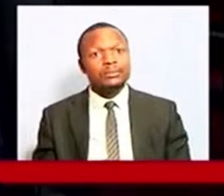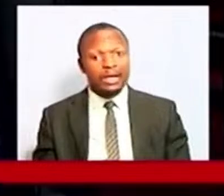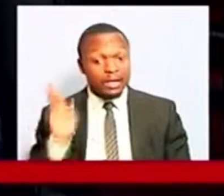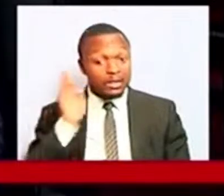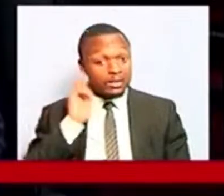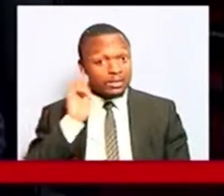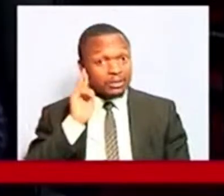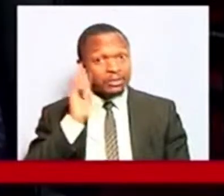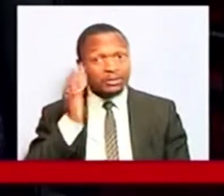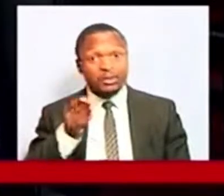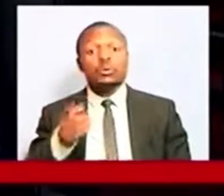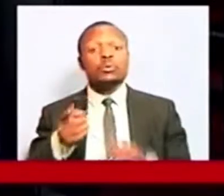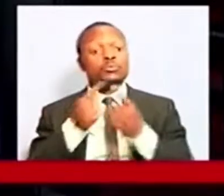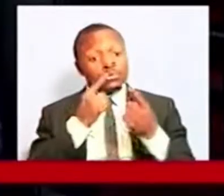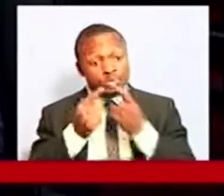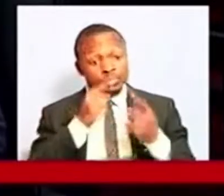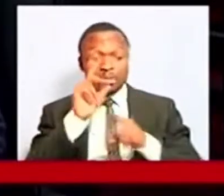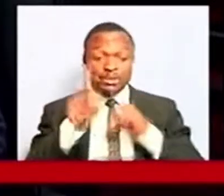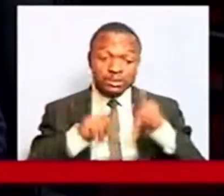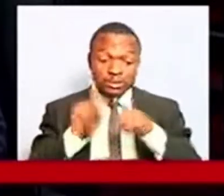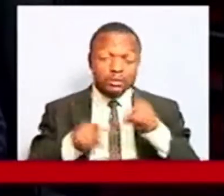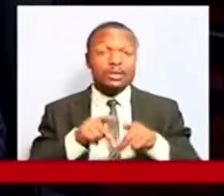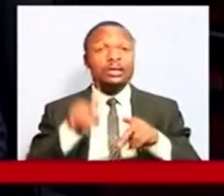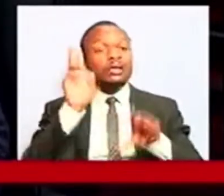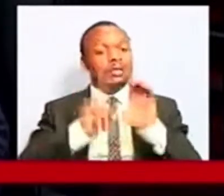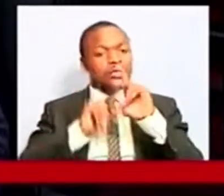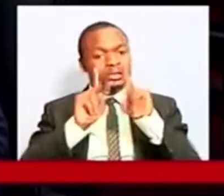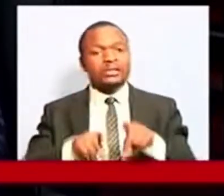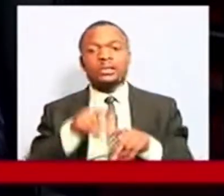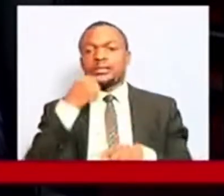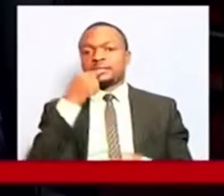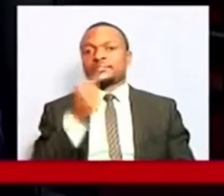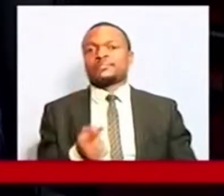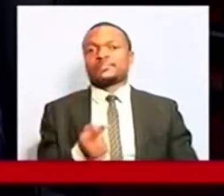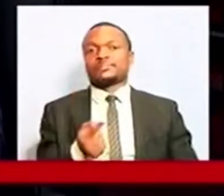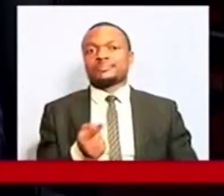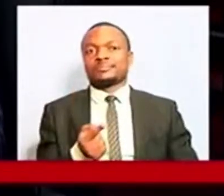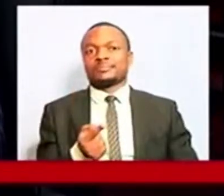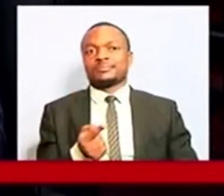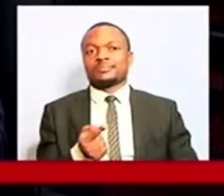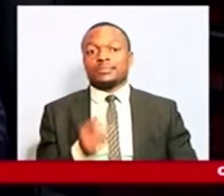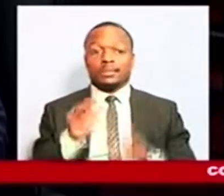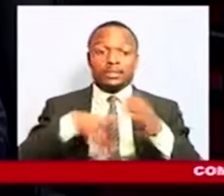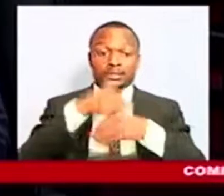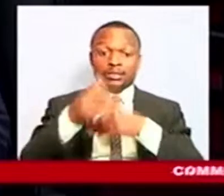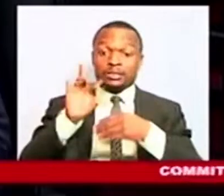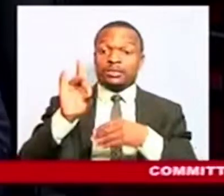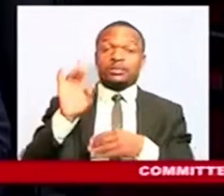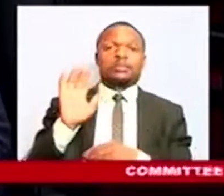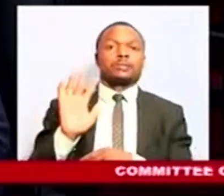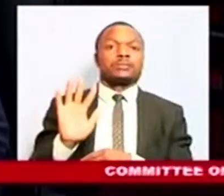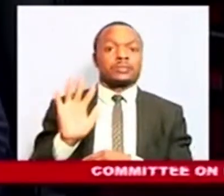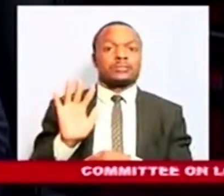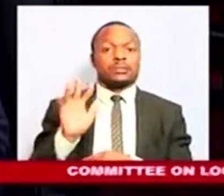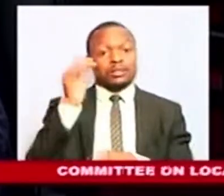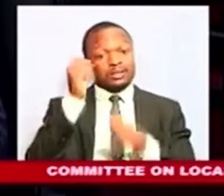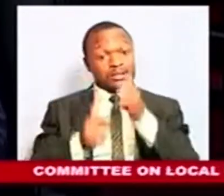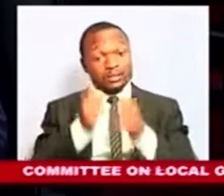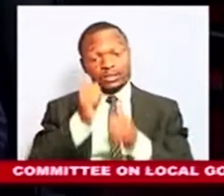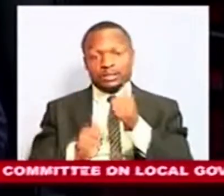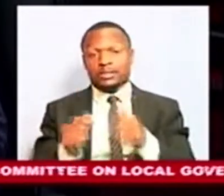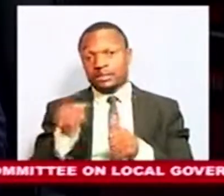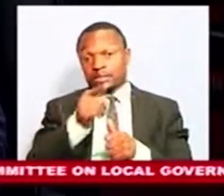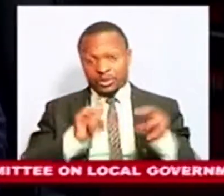radios, actually, you're always talking to the people. The chair has just spoken. Out of 85, which is just, you have